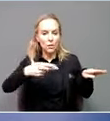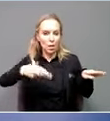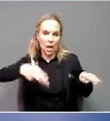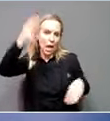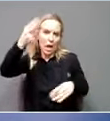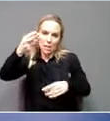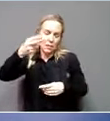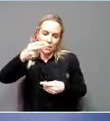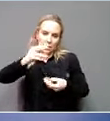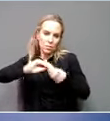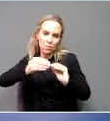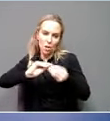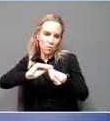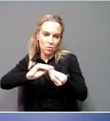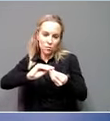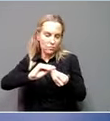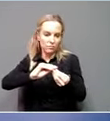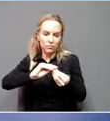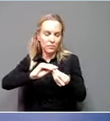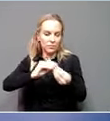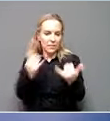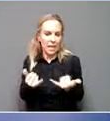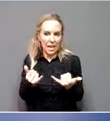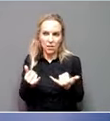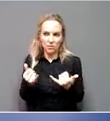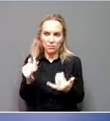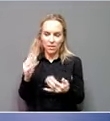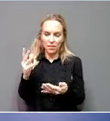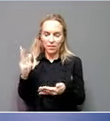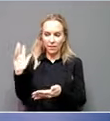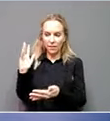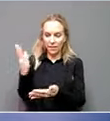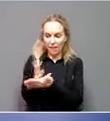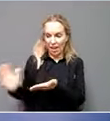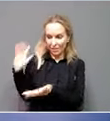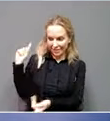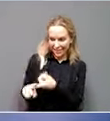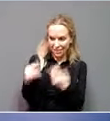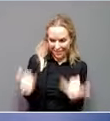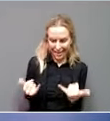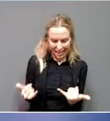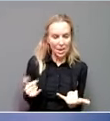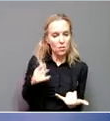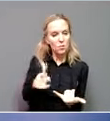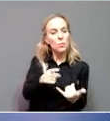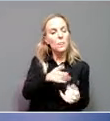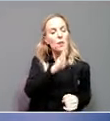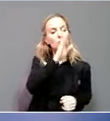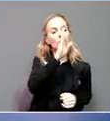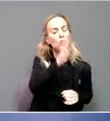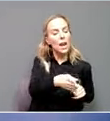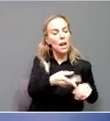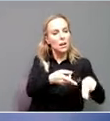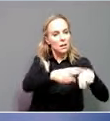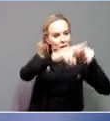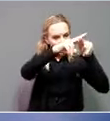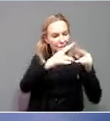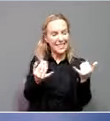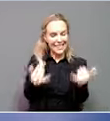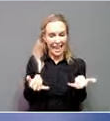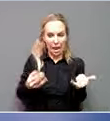in 5 weeks. In other words, it's not just the 3 straight weeks of increasing cases, it's that we are now higher